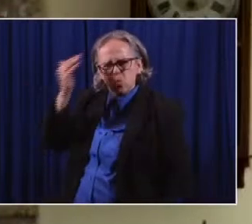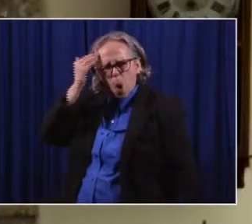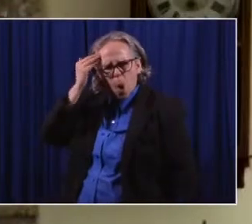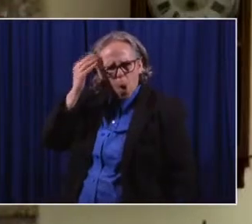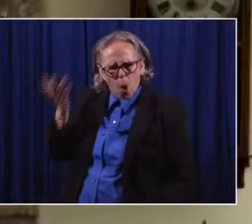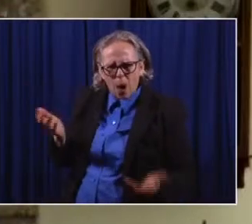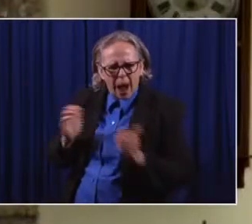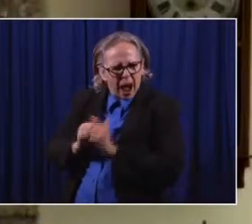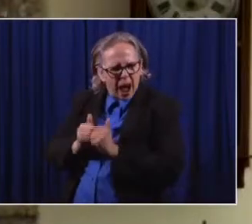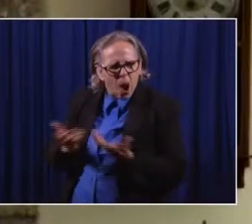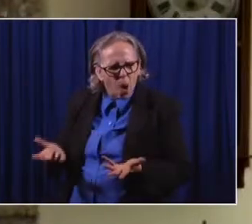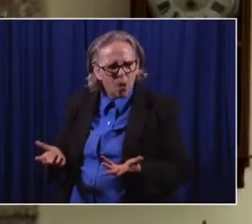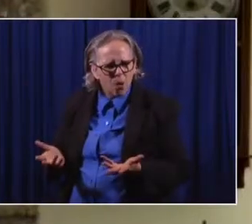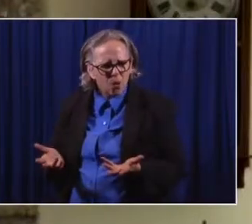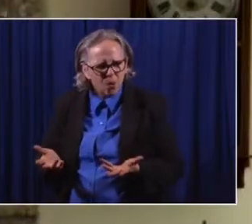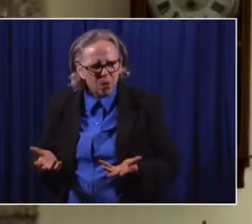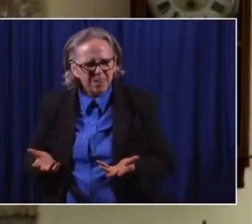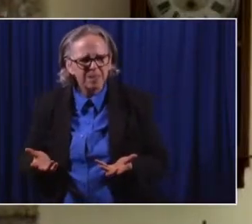I mean,